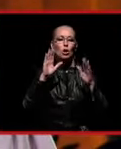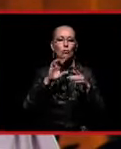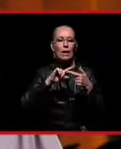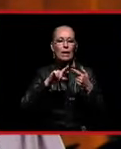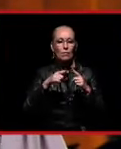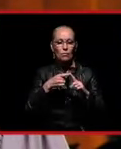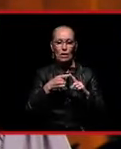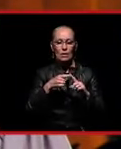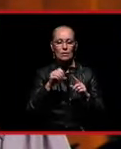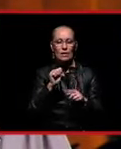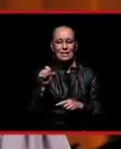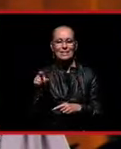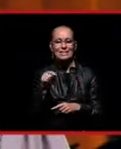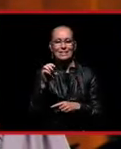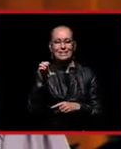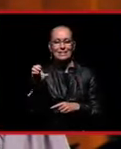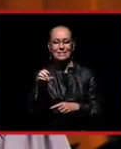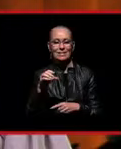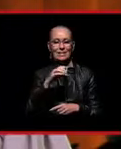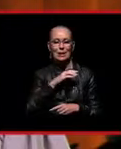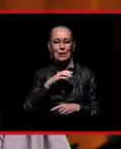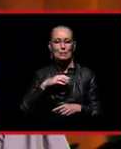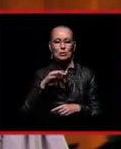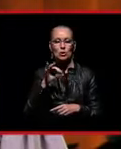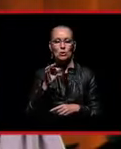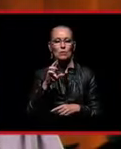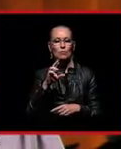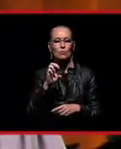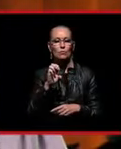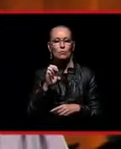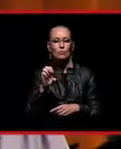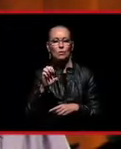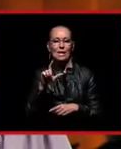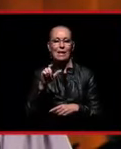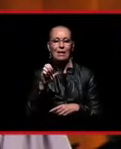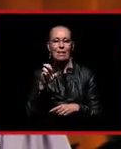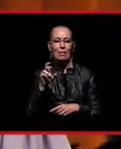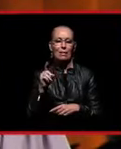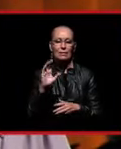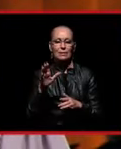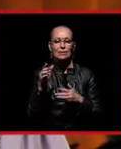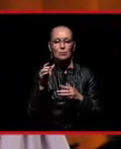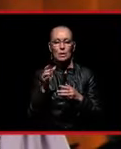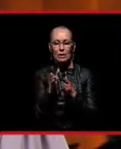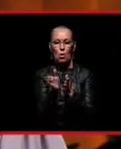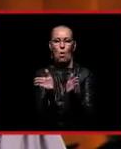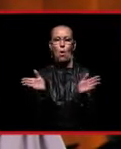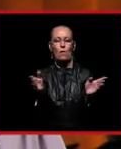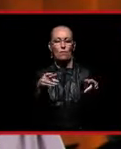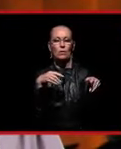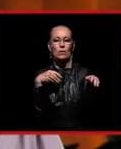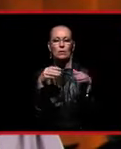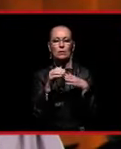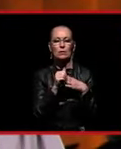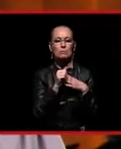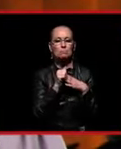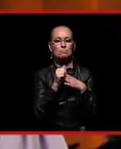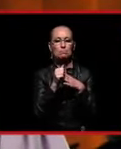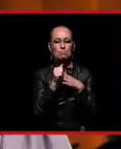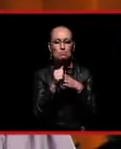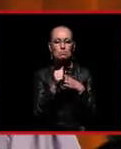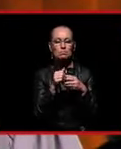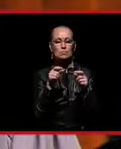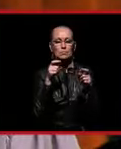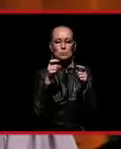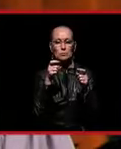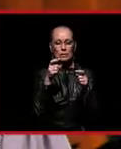Commissioner Freeland is responsible for providing overall direction to public higher education in Massachusetts